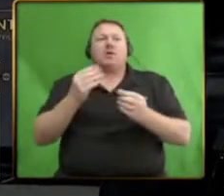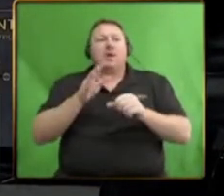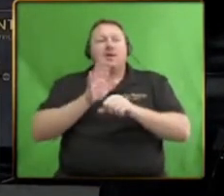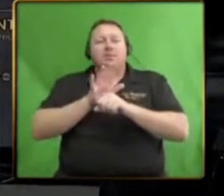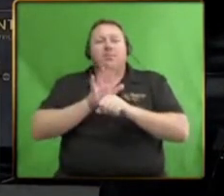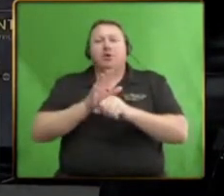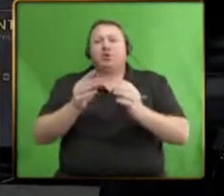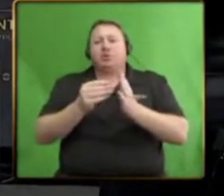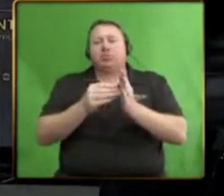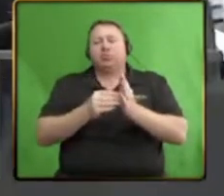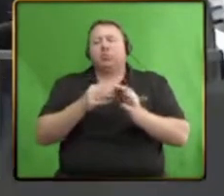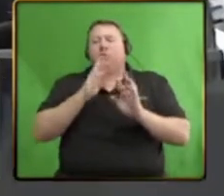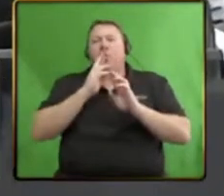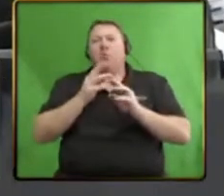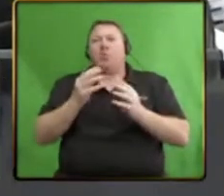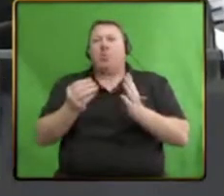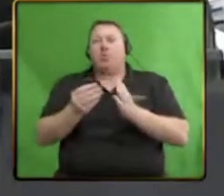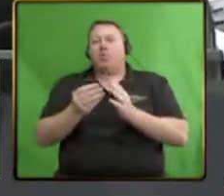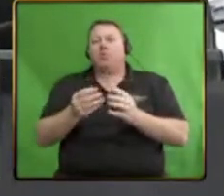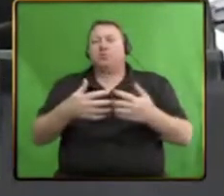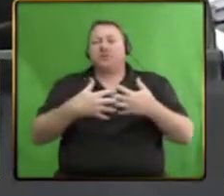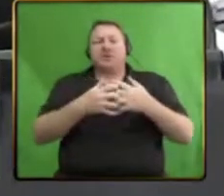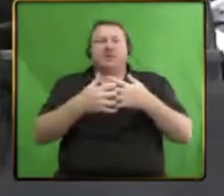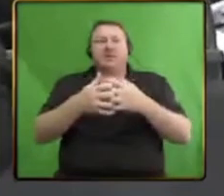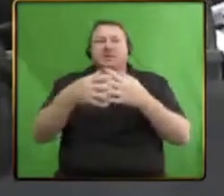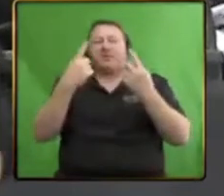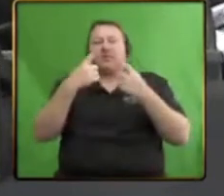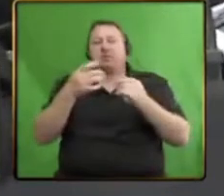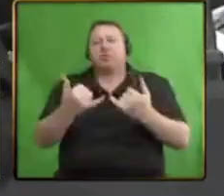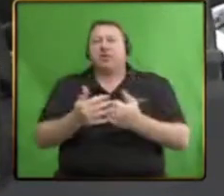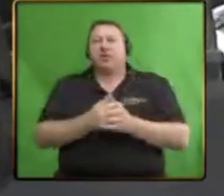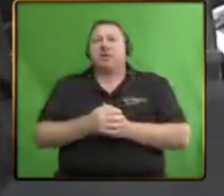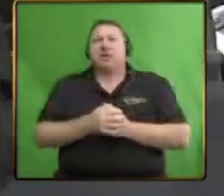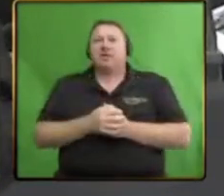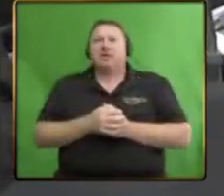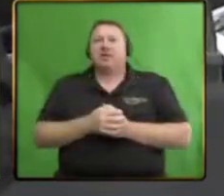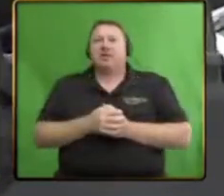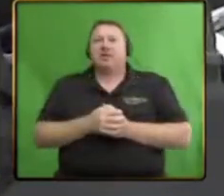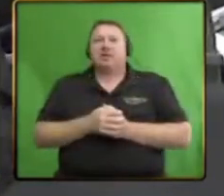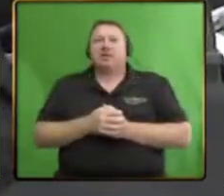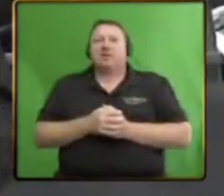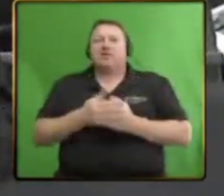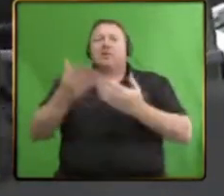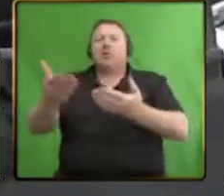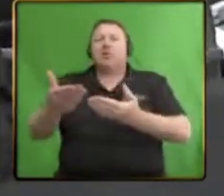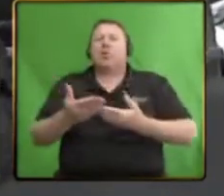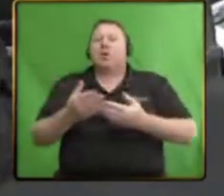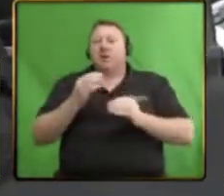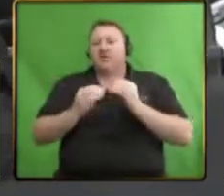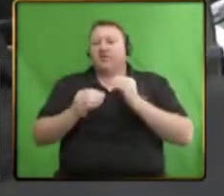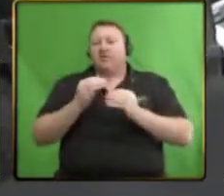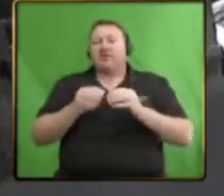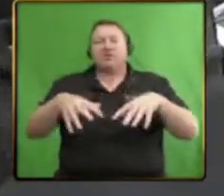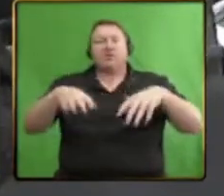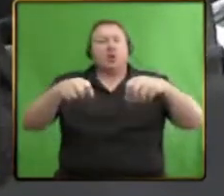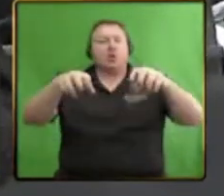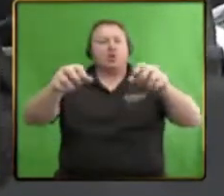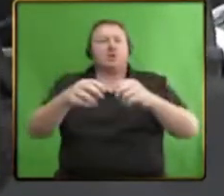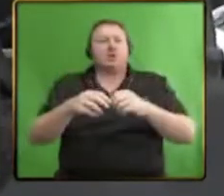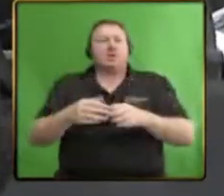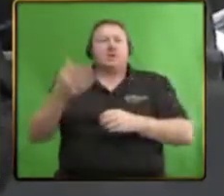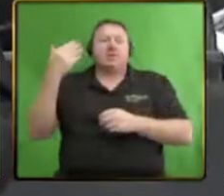in preparing the reports for today. Now, whilst there's been a welcome reprieve from load shedding, the